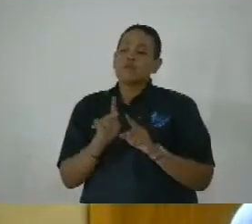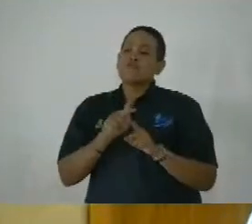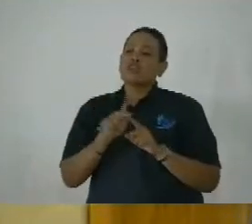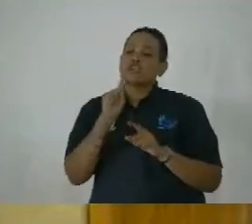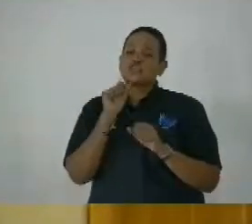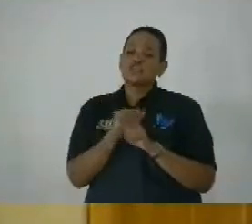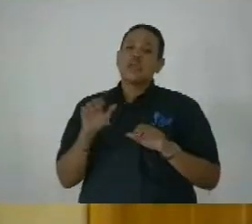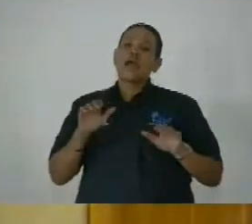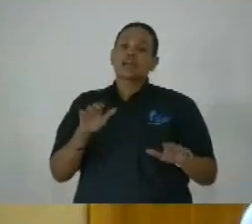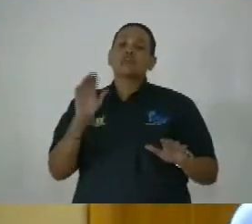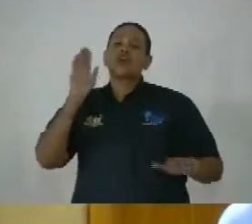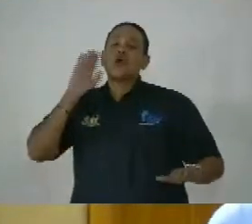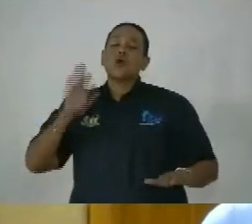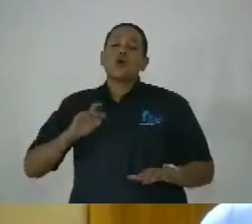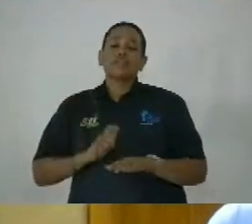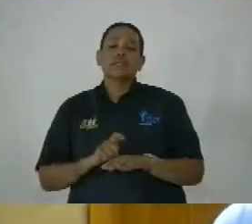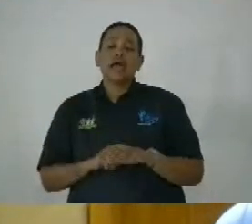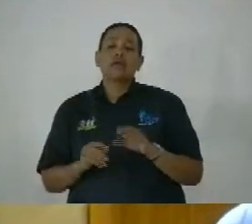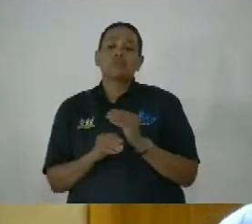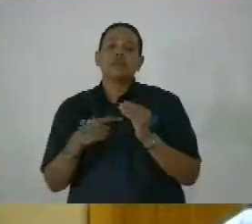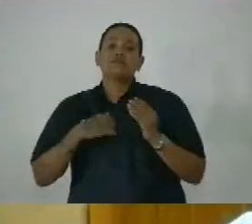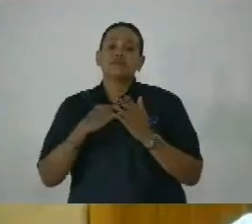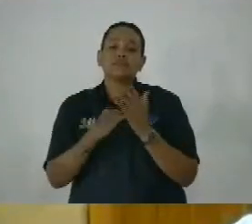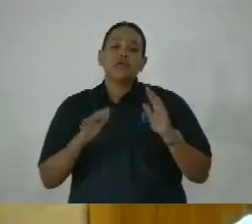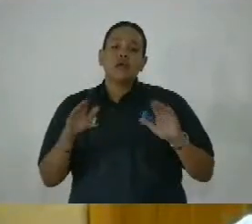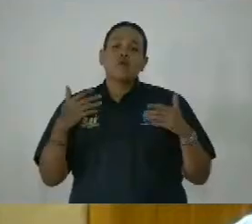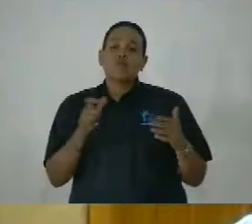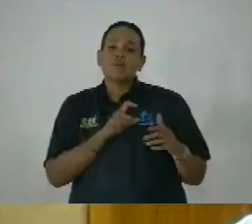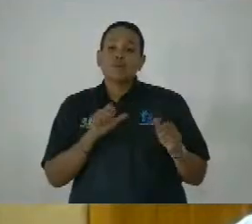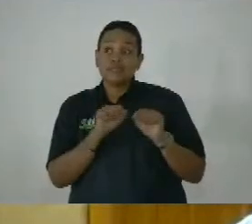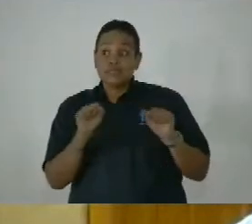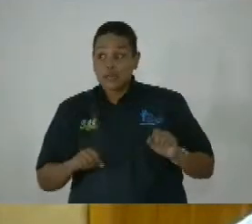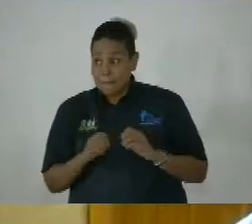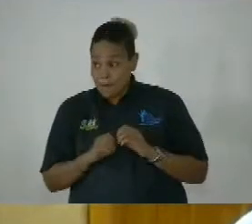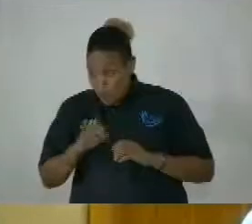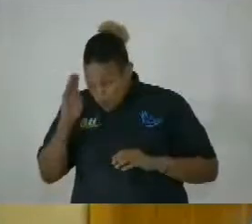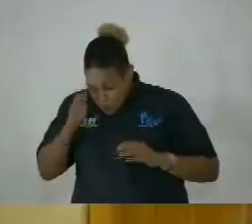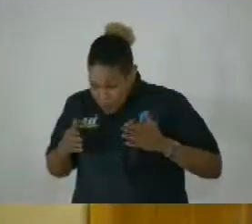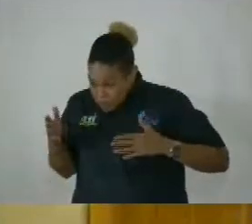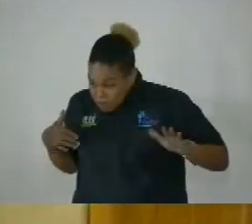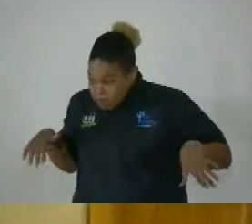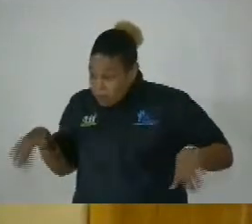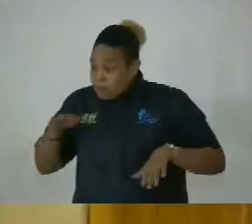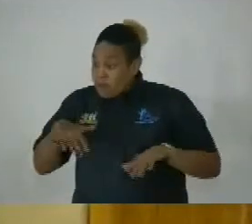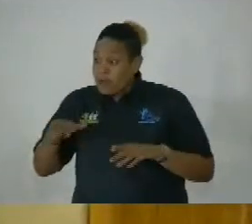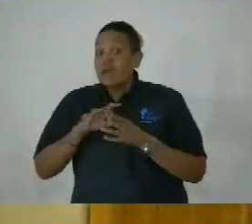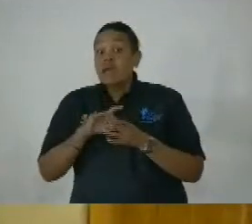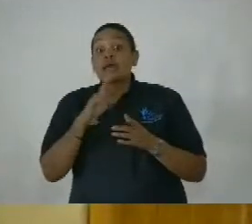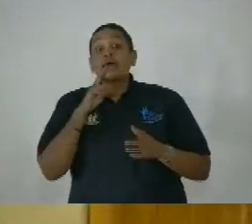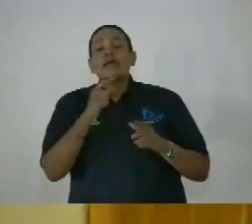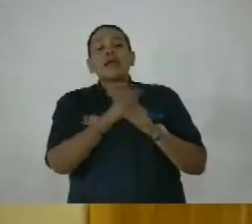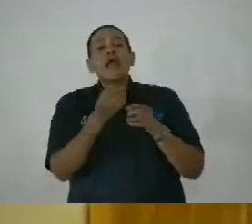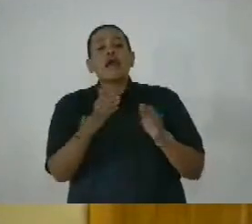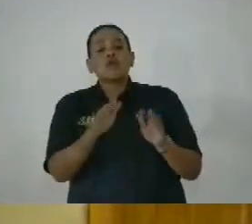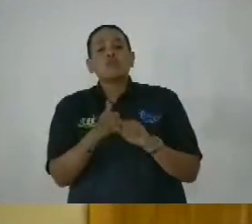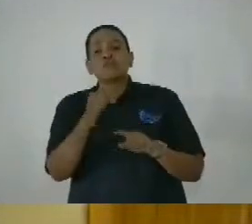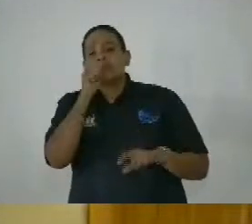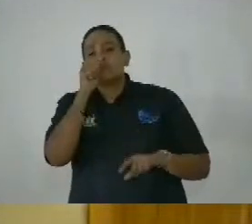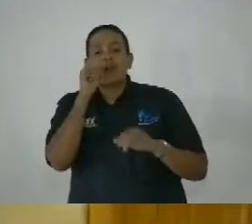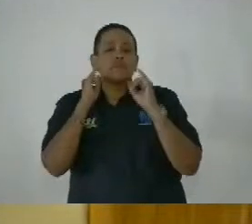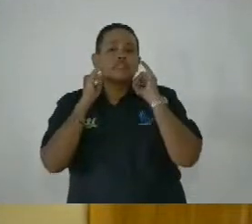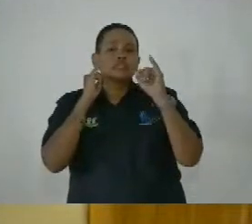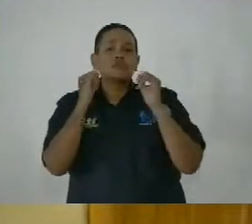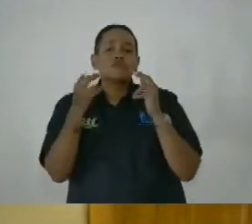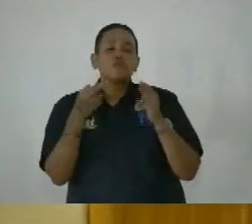with the public at all times. We have redesigned police stations to be more welcoming, featuring reception areas instead of guard rooms, private interview rooms